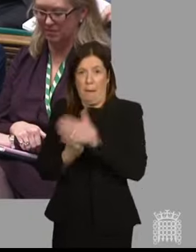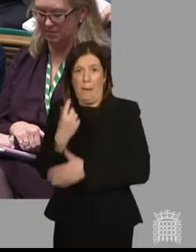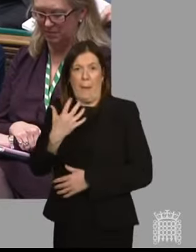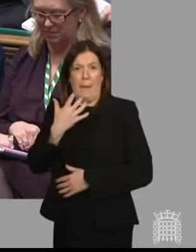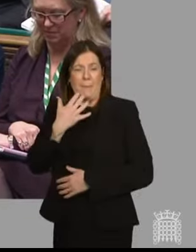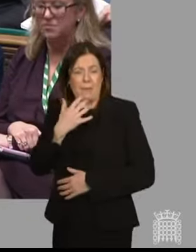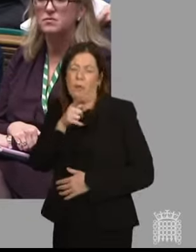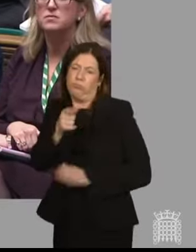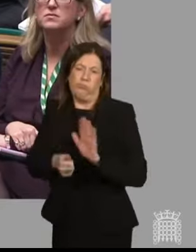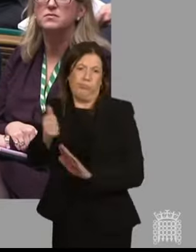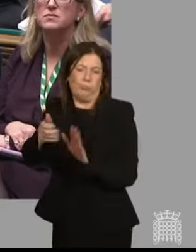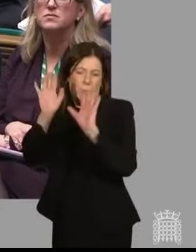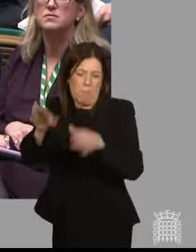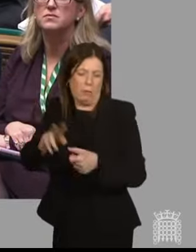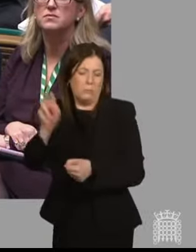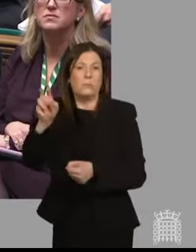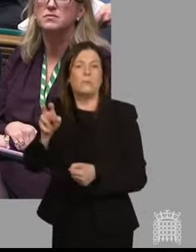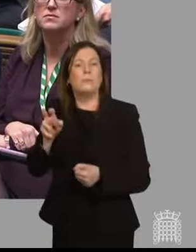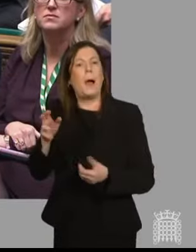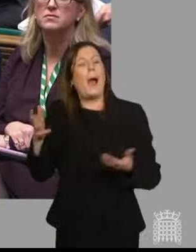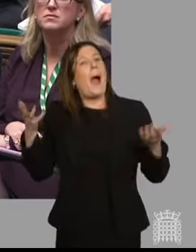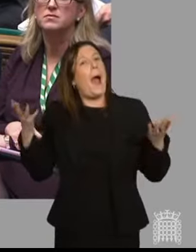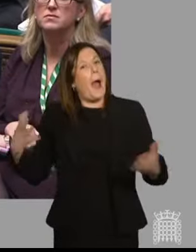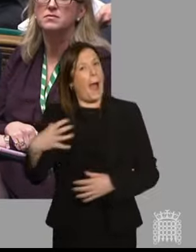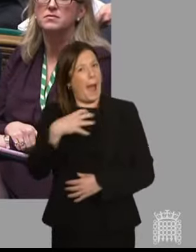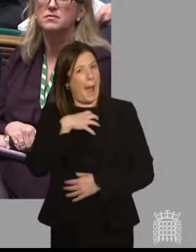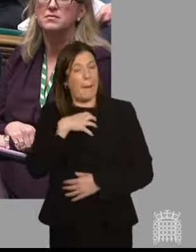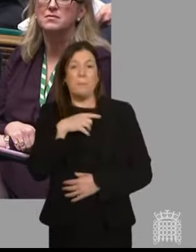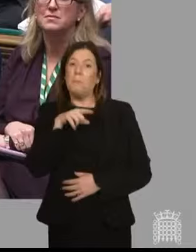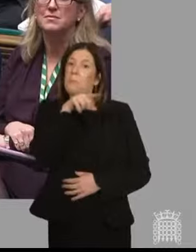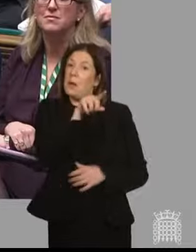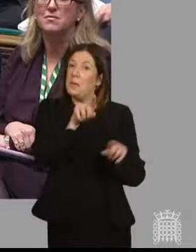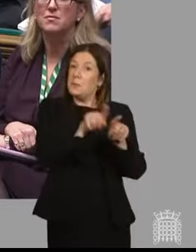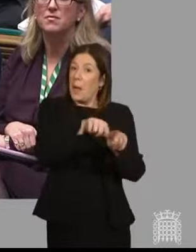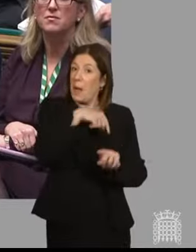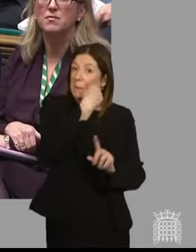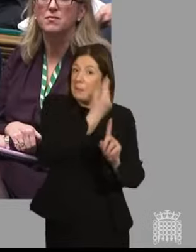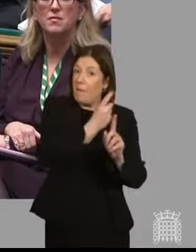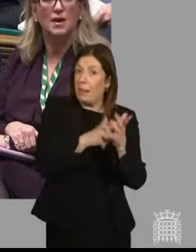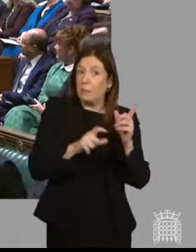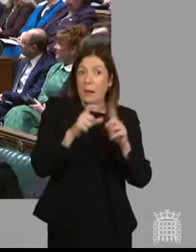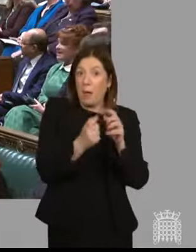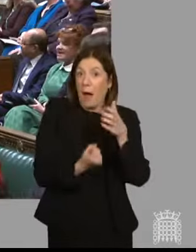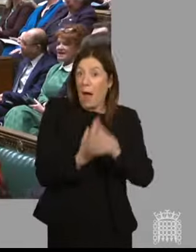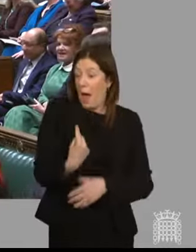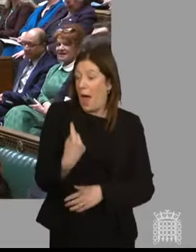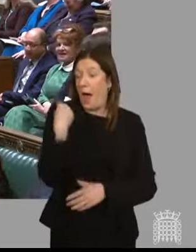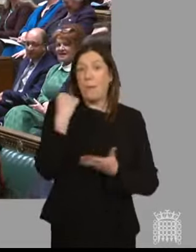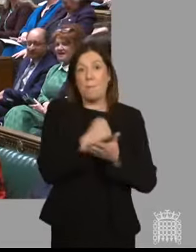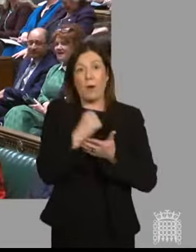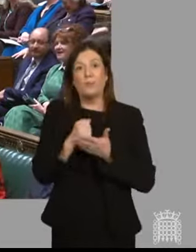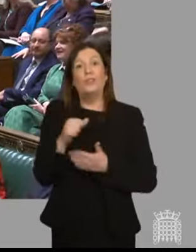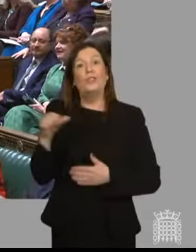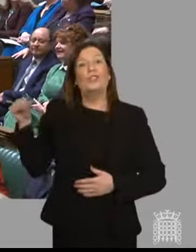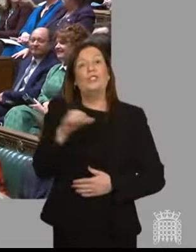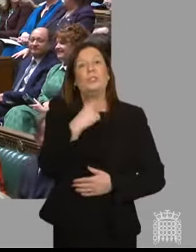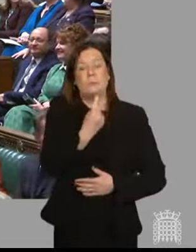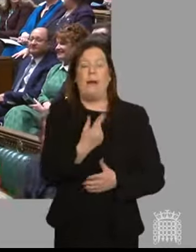the leader of the Lib Dem should take his own advice and start by clearing his desk, clear his diary and clear off?